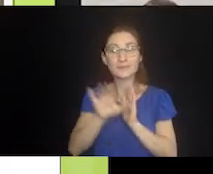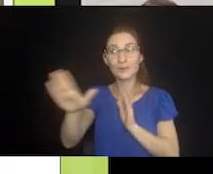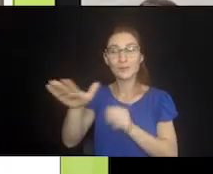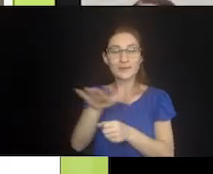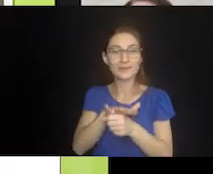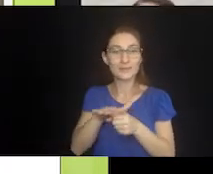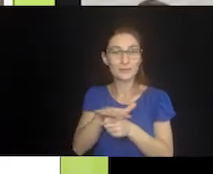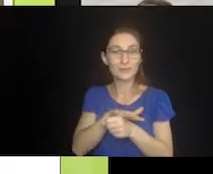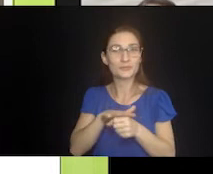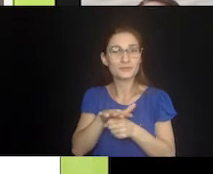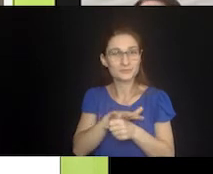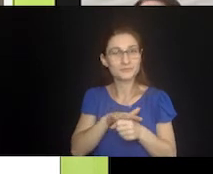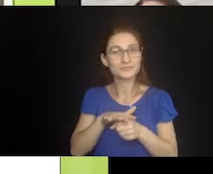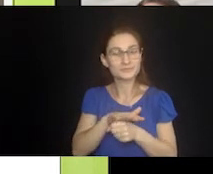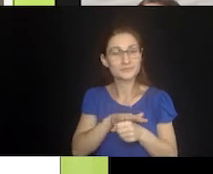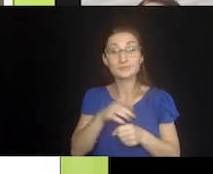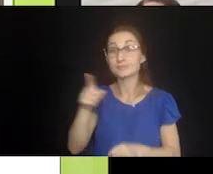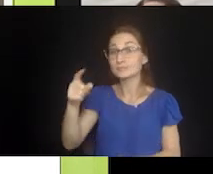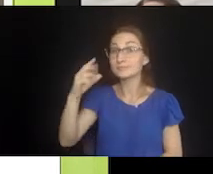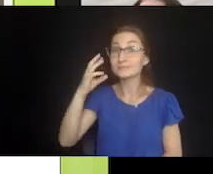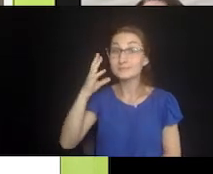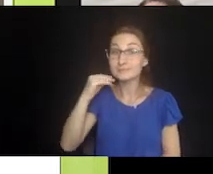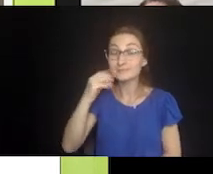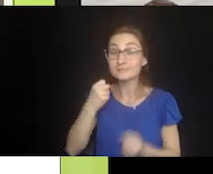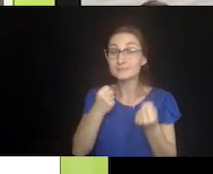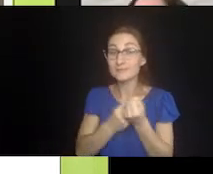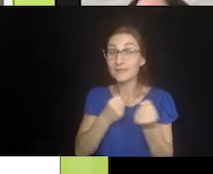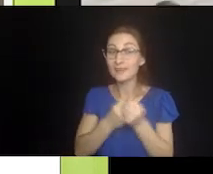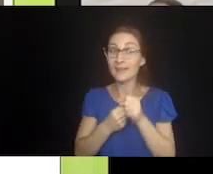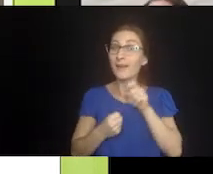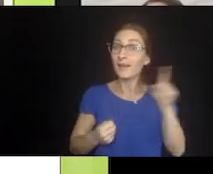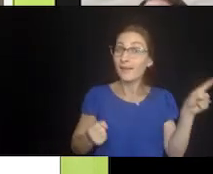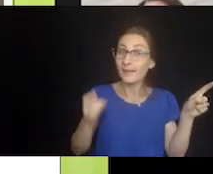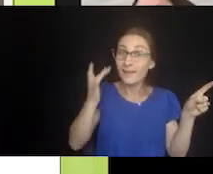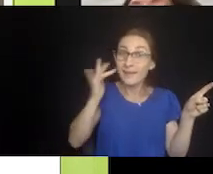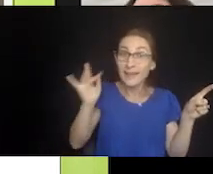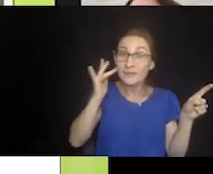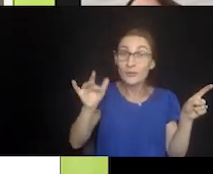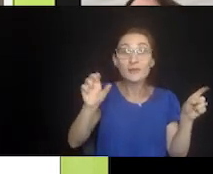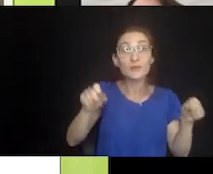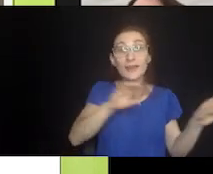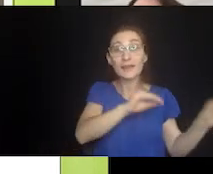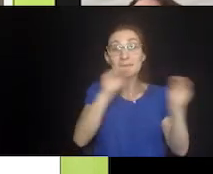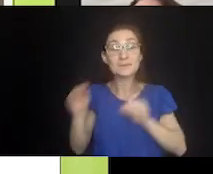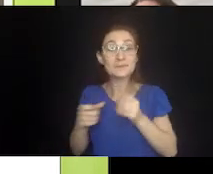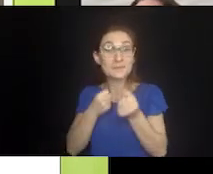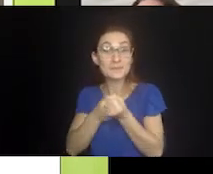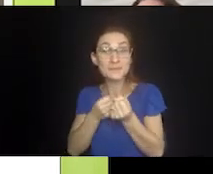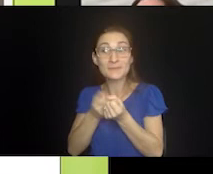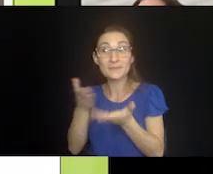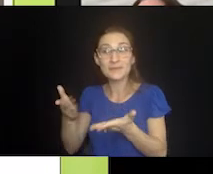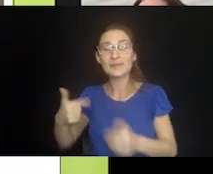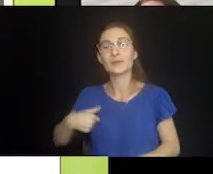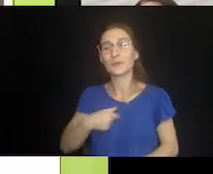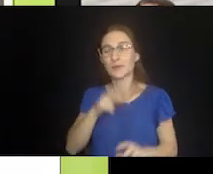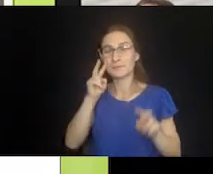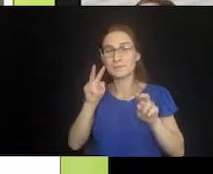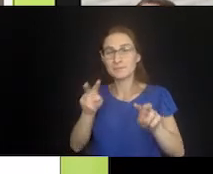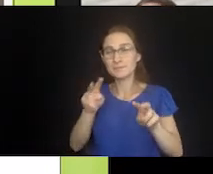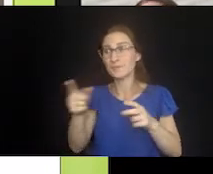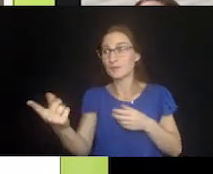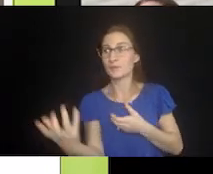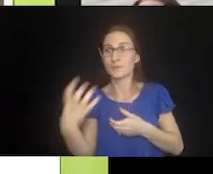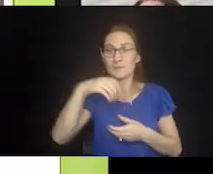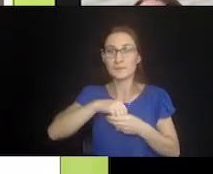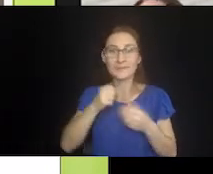help identify what the issues are because you already have experience advocating. So we just look